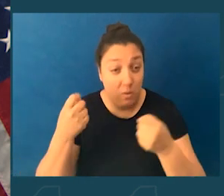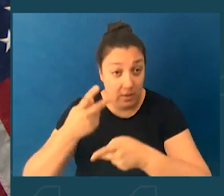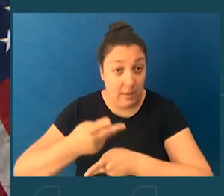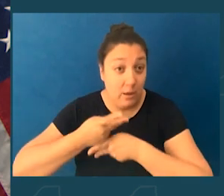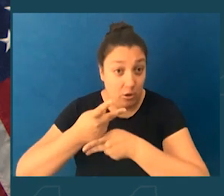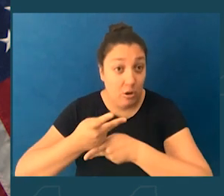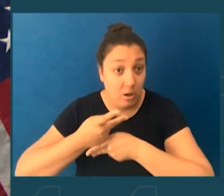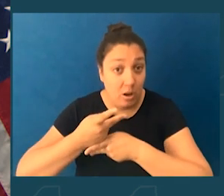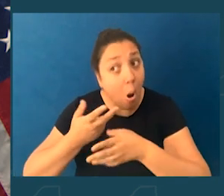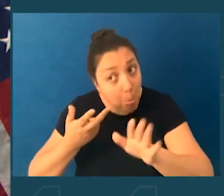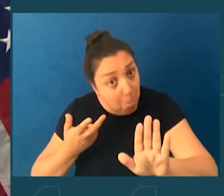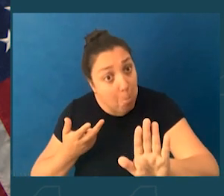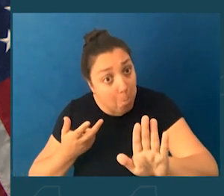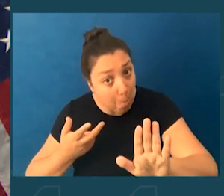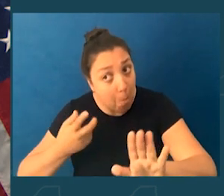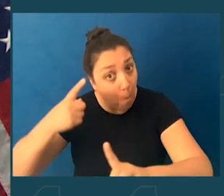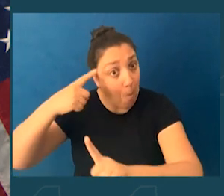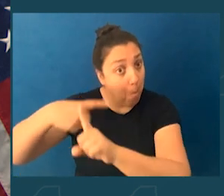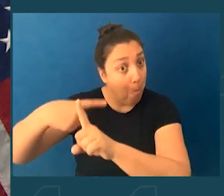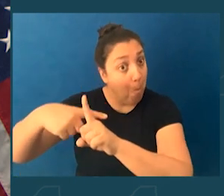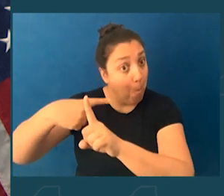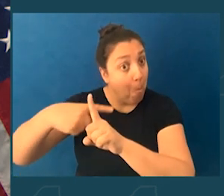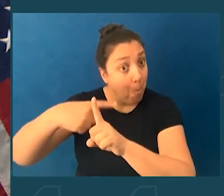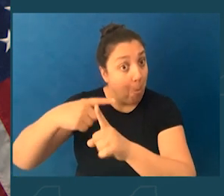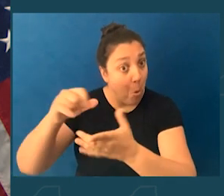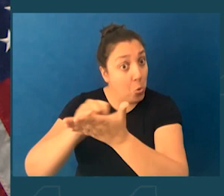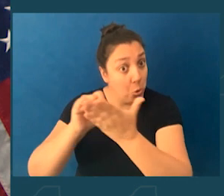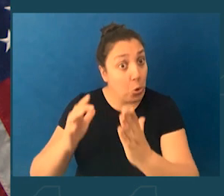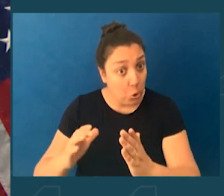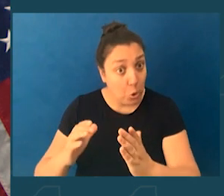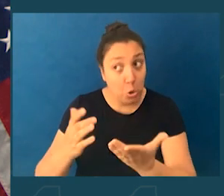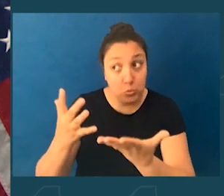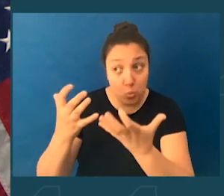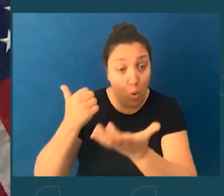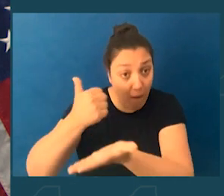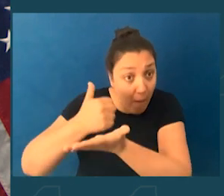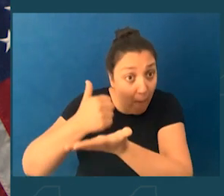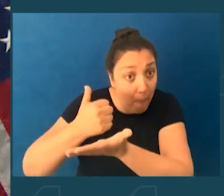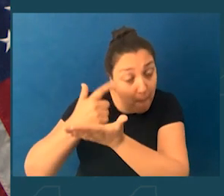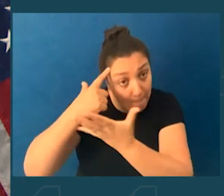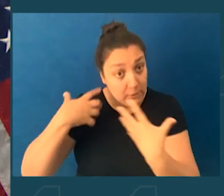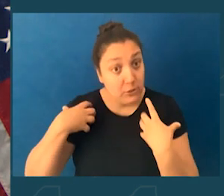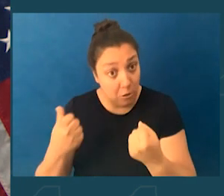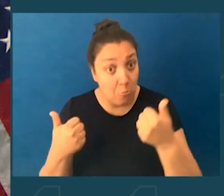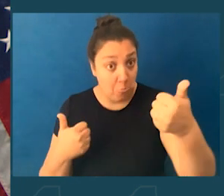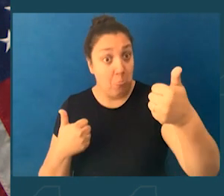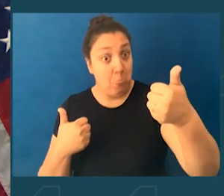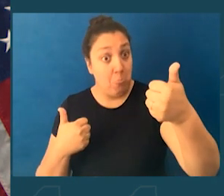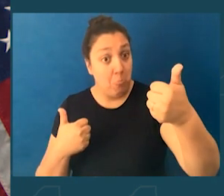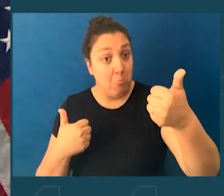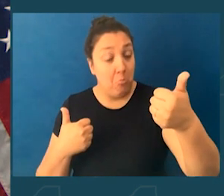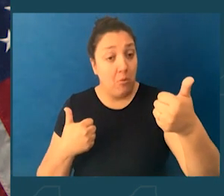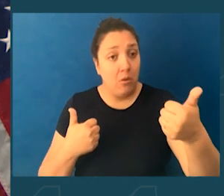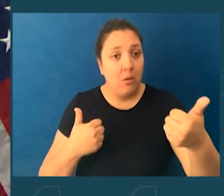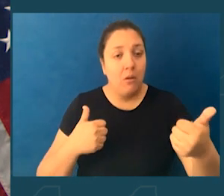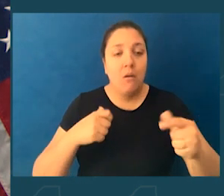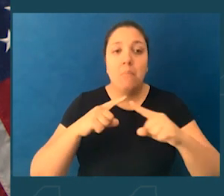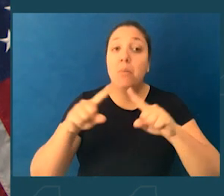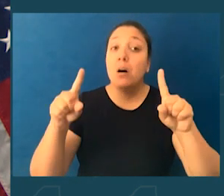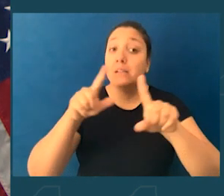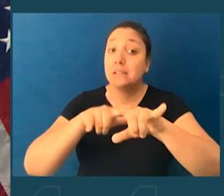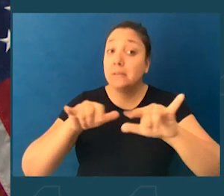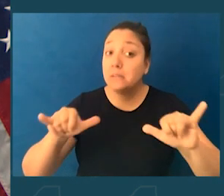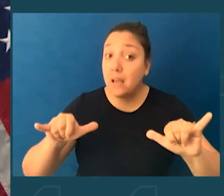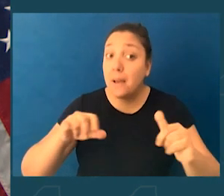people sought health care. They sought the help, or they know someone who has, but it also means there's probably a lot of other